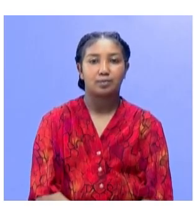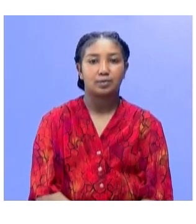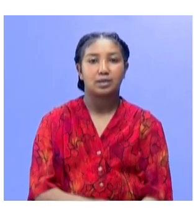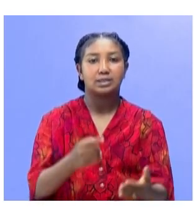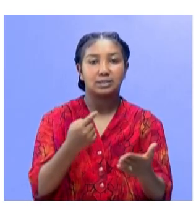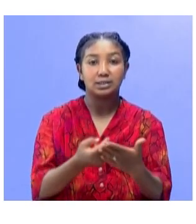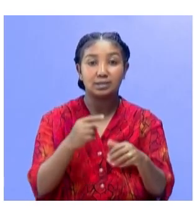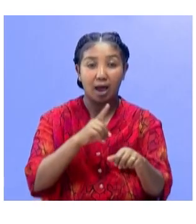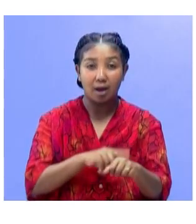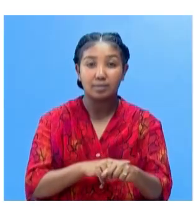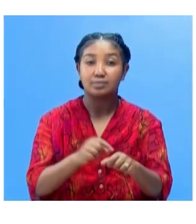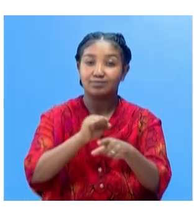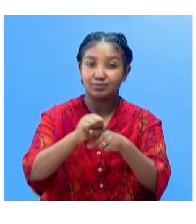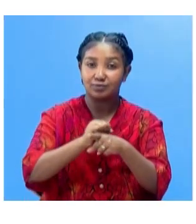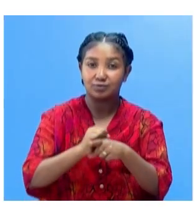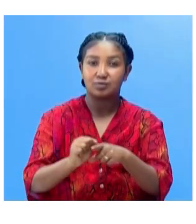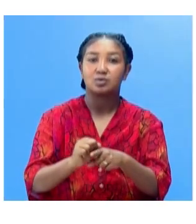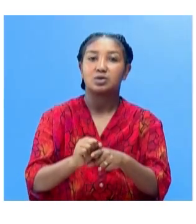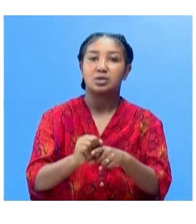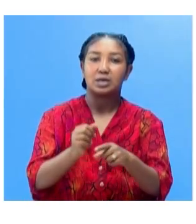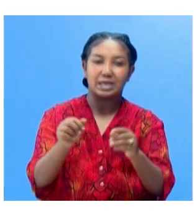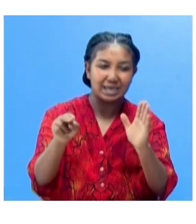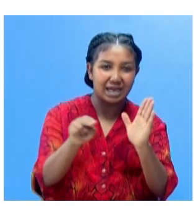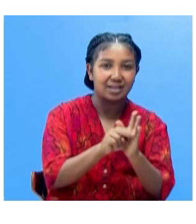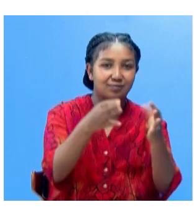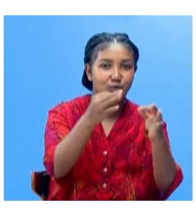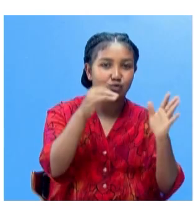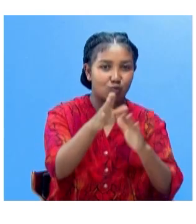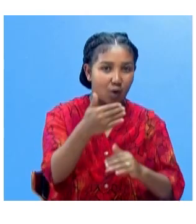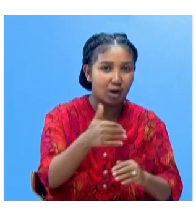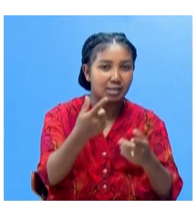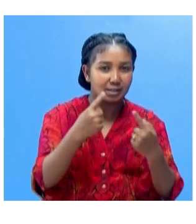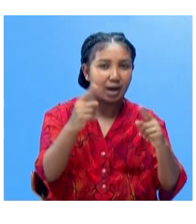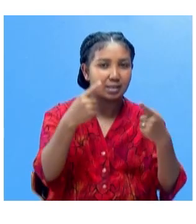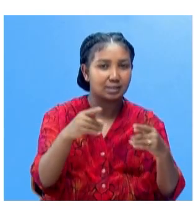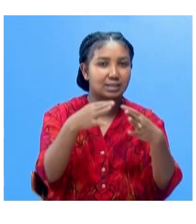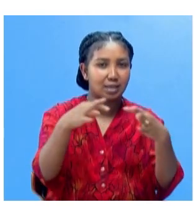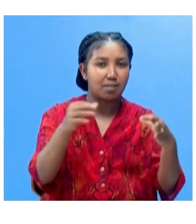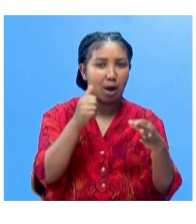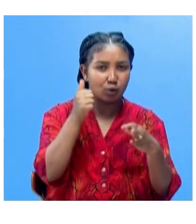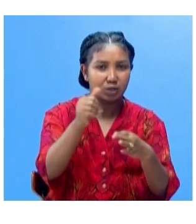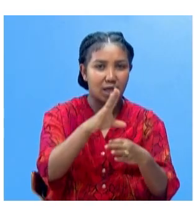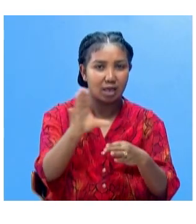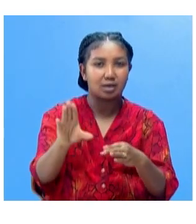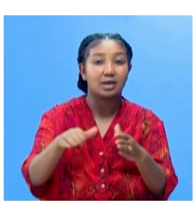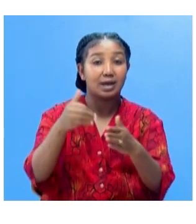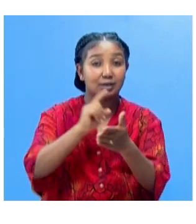Here, this time in this exercise, there are also negative sentences. Try these sentences by yourself,